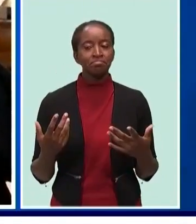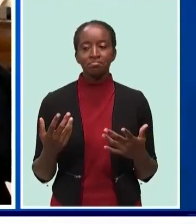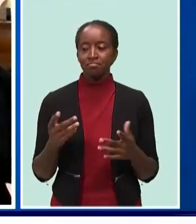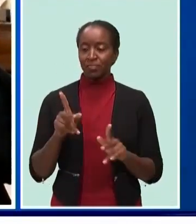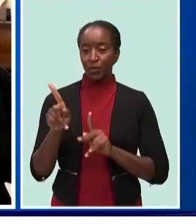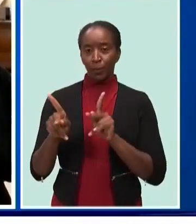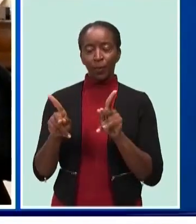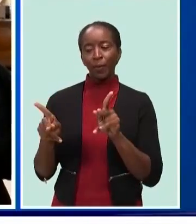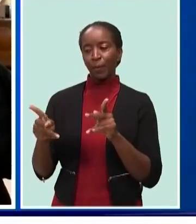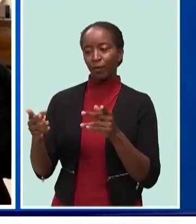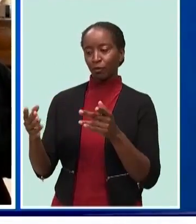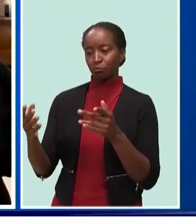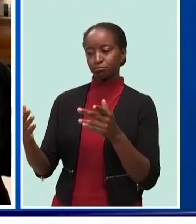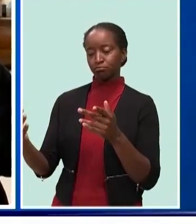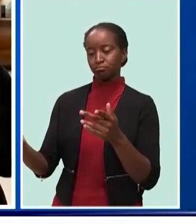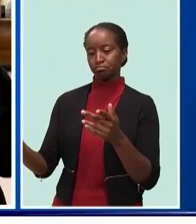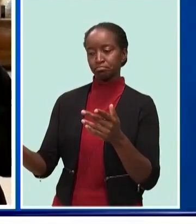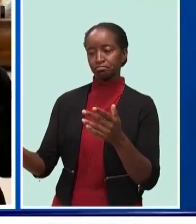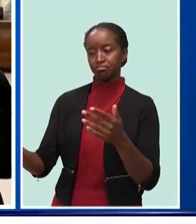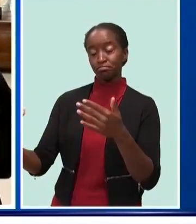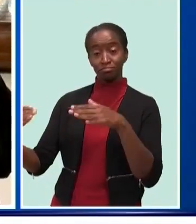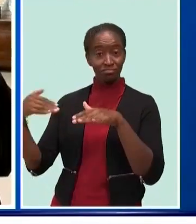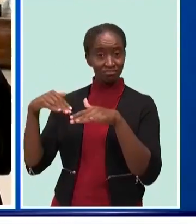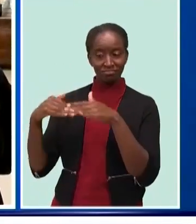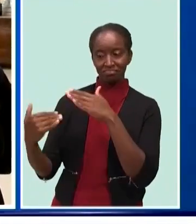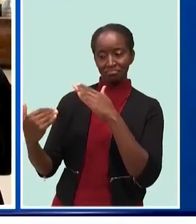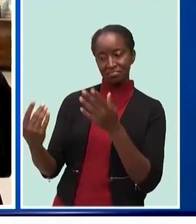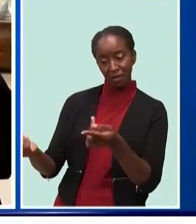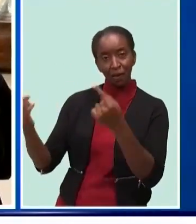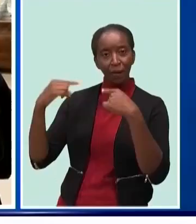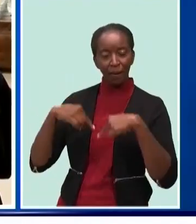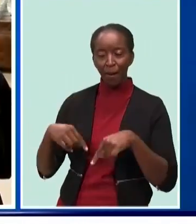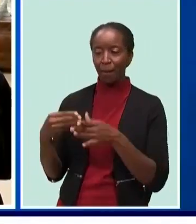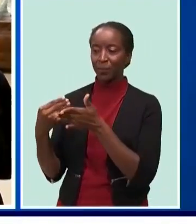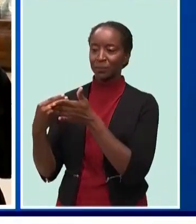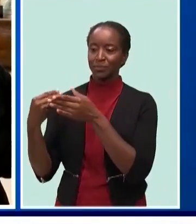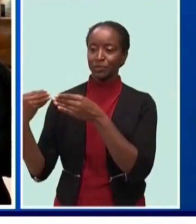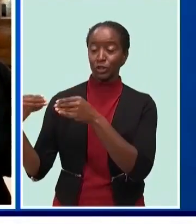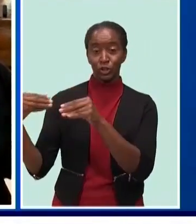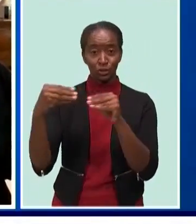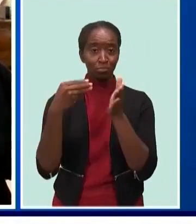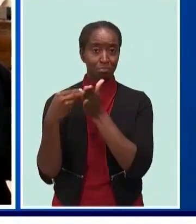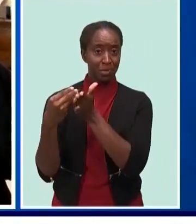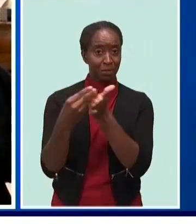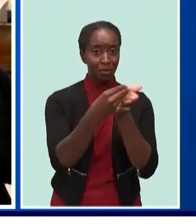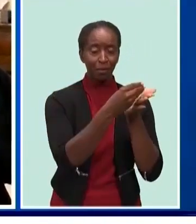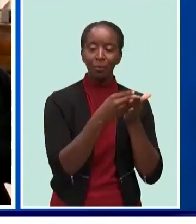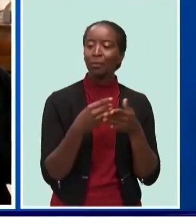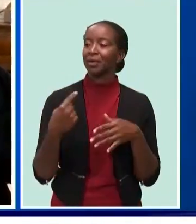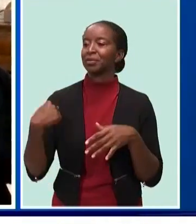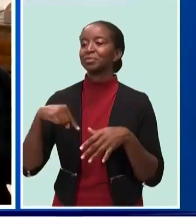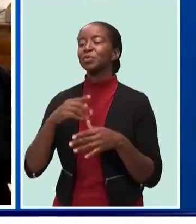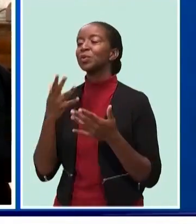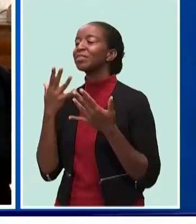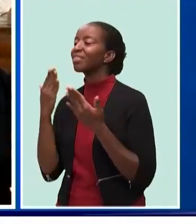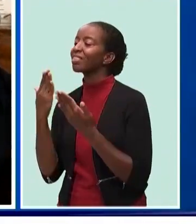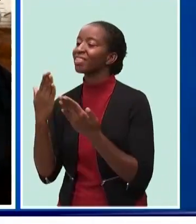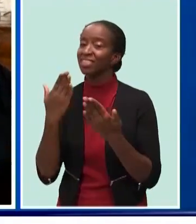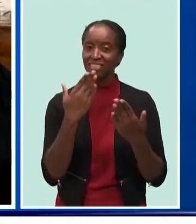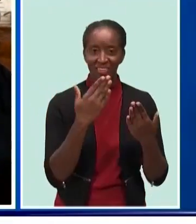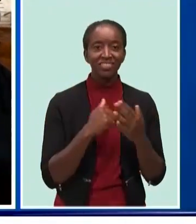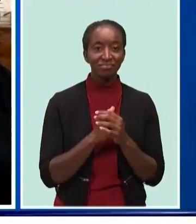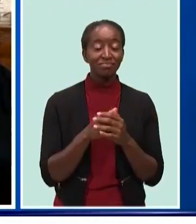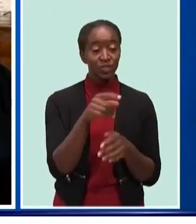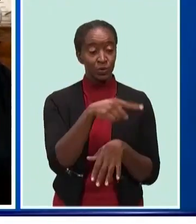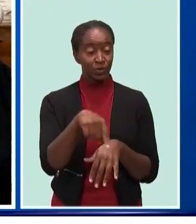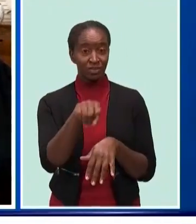to our customers, and I want to say congratulations to all three of those winners, and for those persons who would have shopped